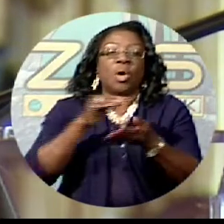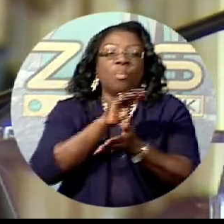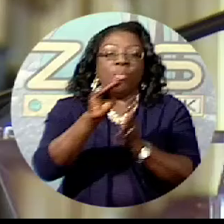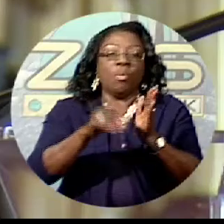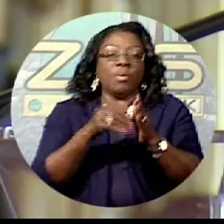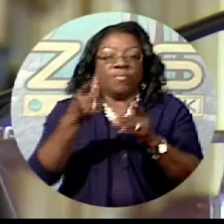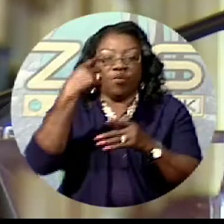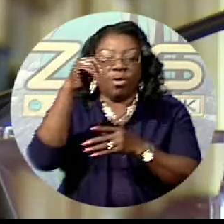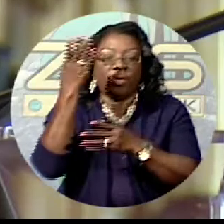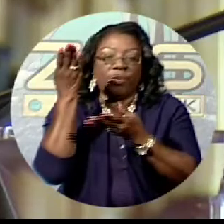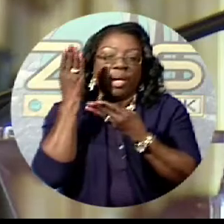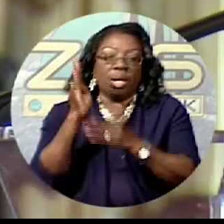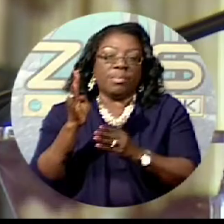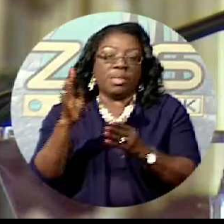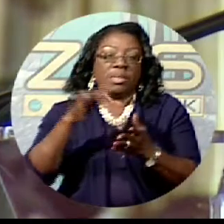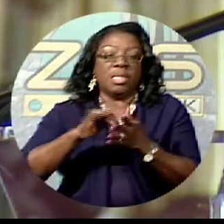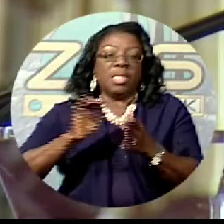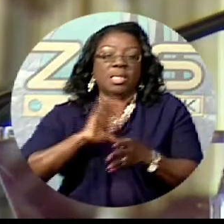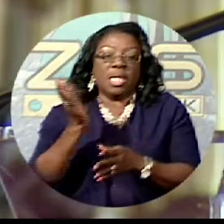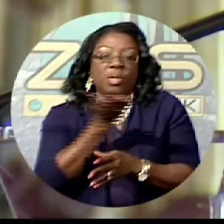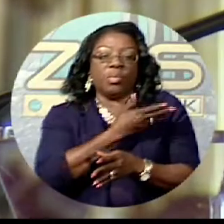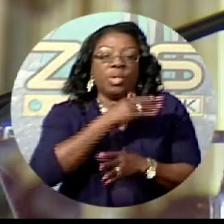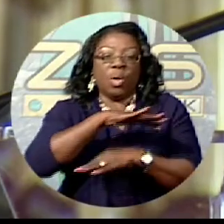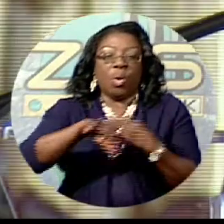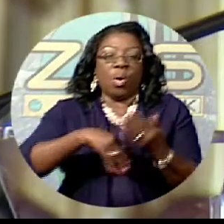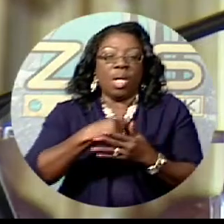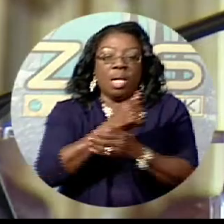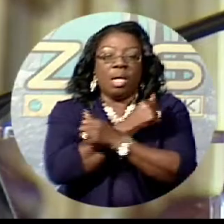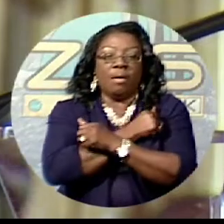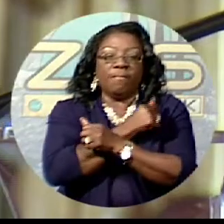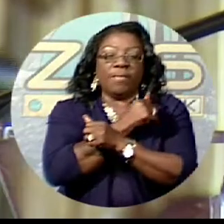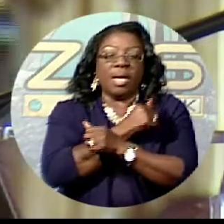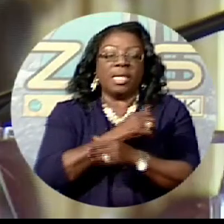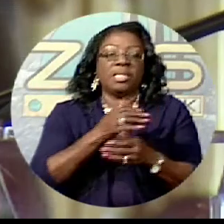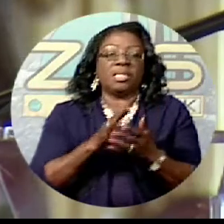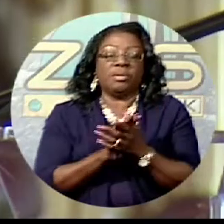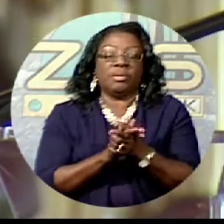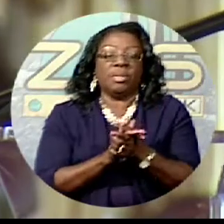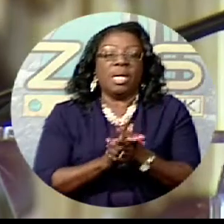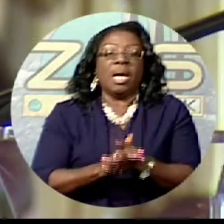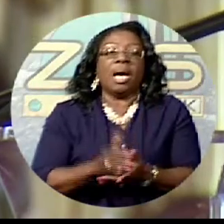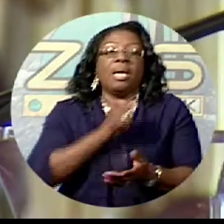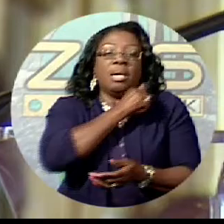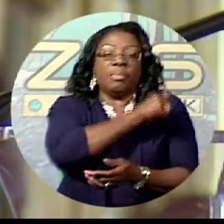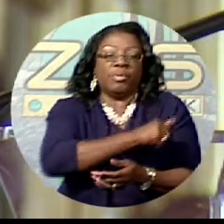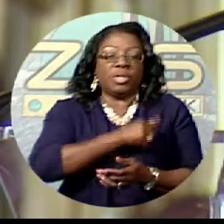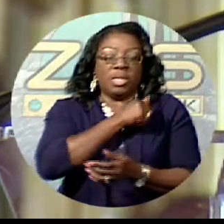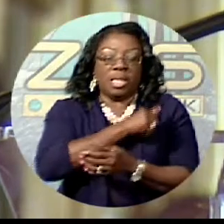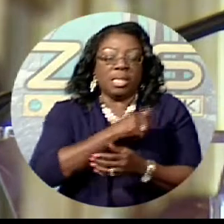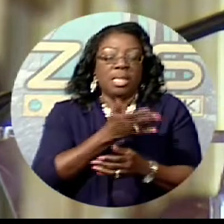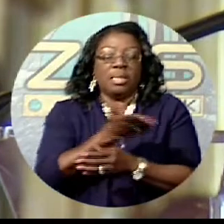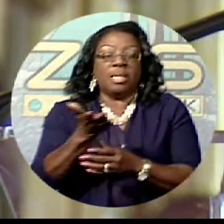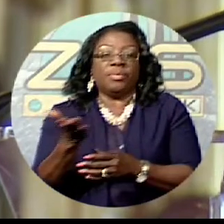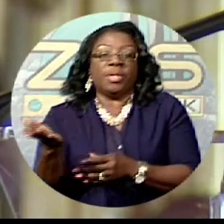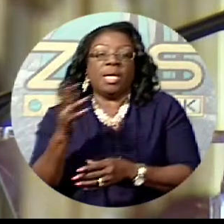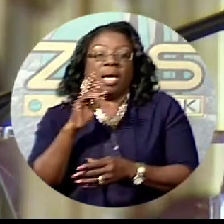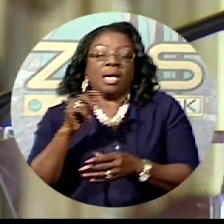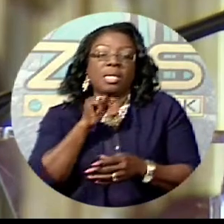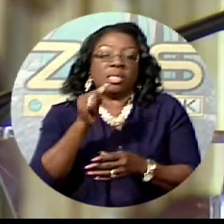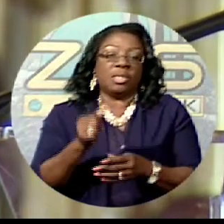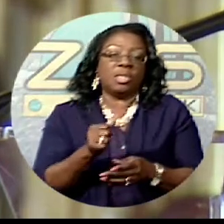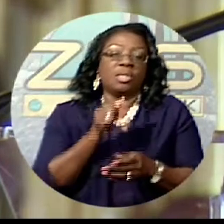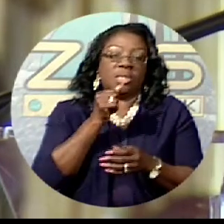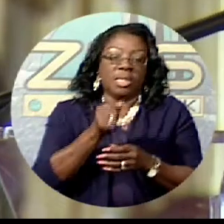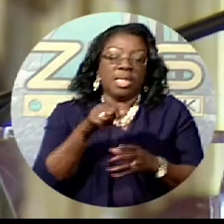Bahamas that we all love and cherish. I appreciate that there is uncertainty in